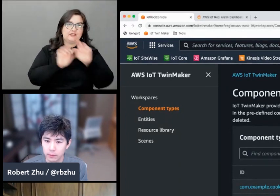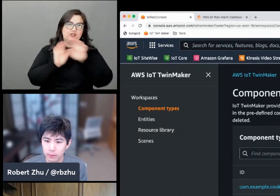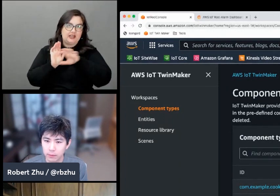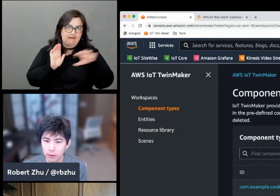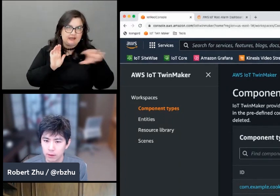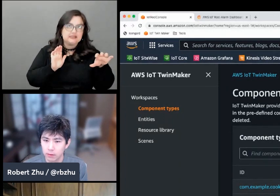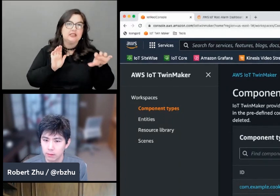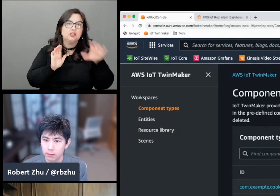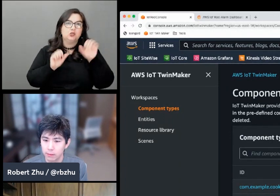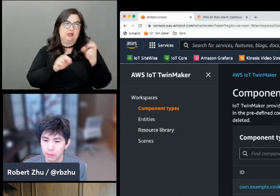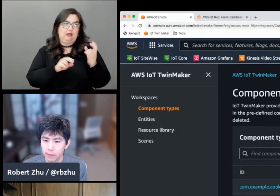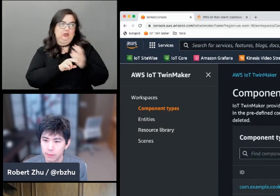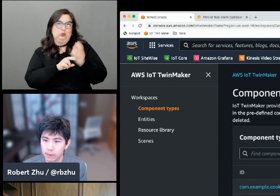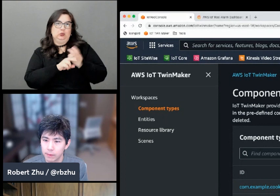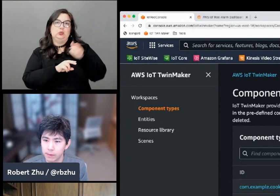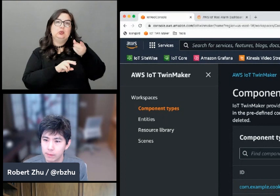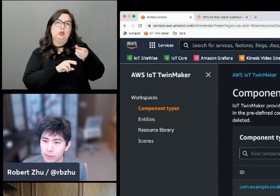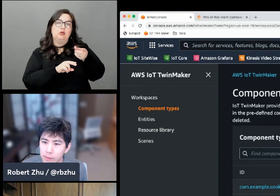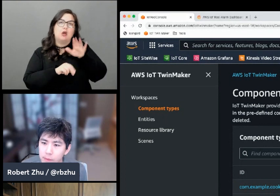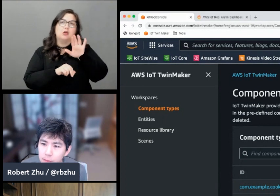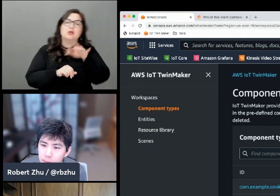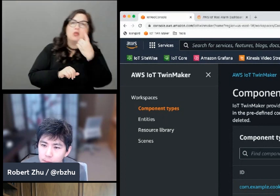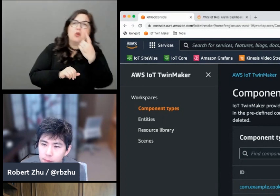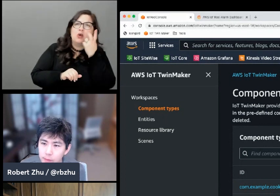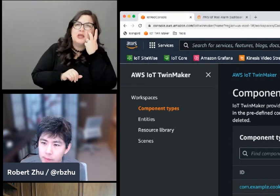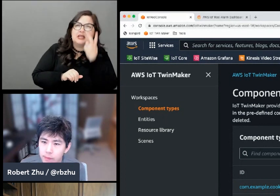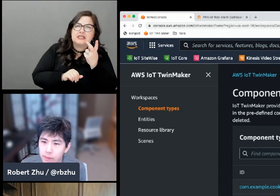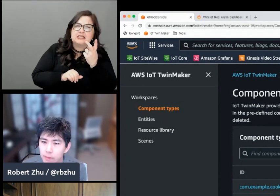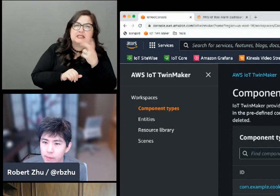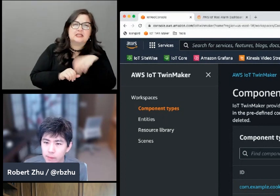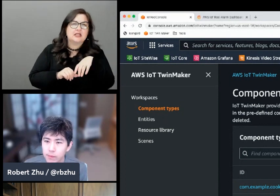leverage. So the ones that I see there, they're marked like